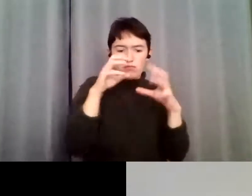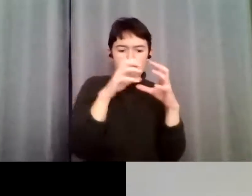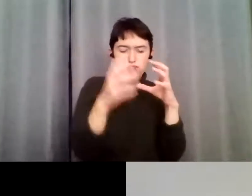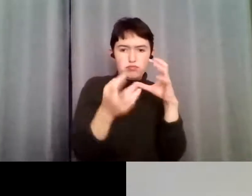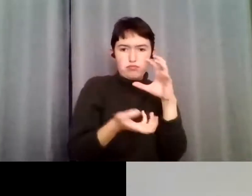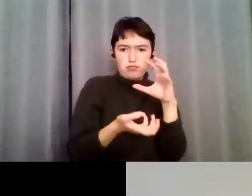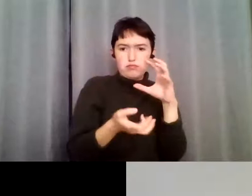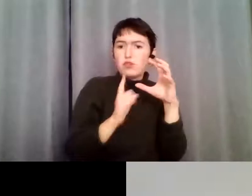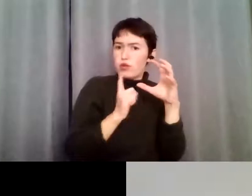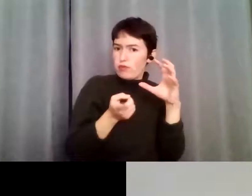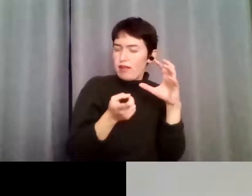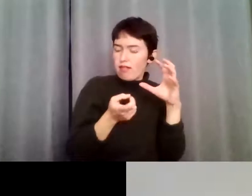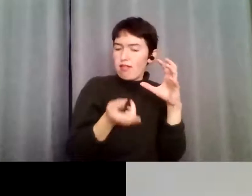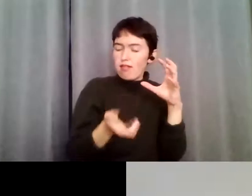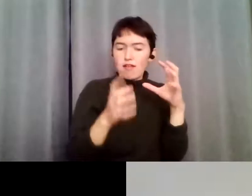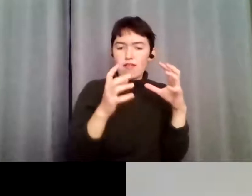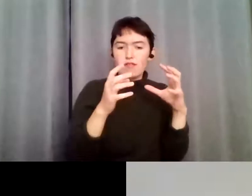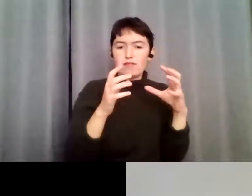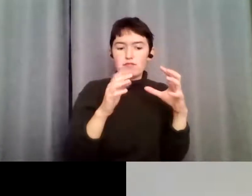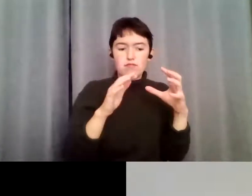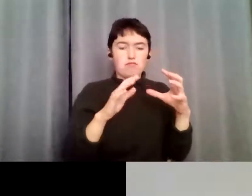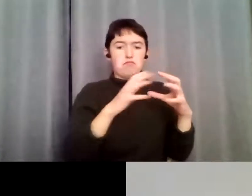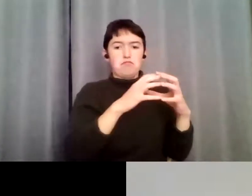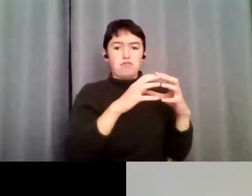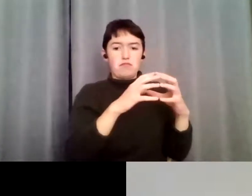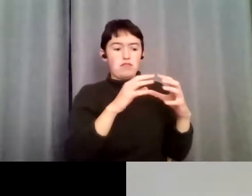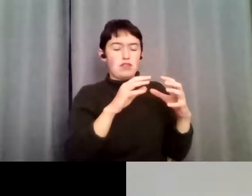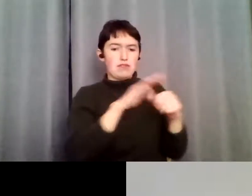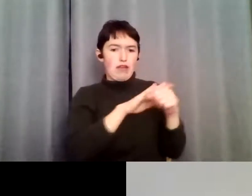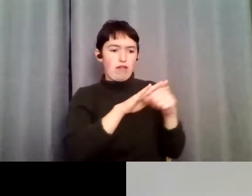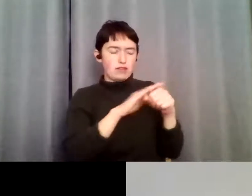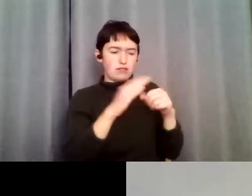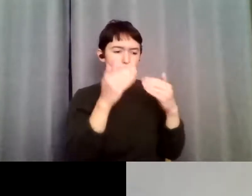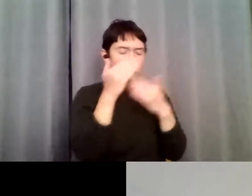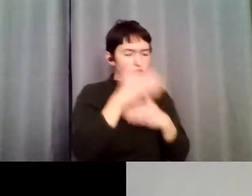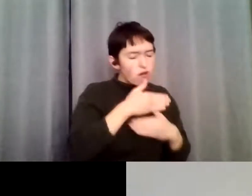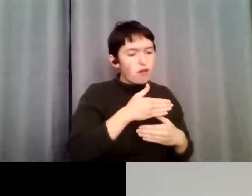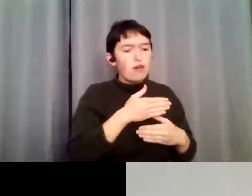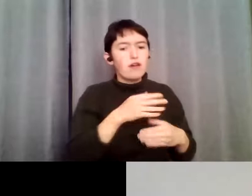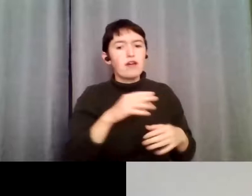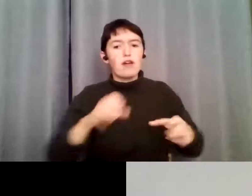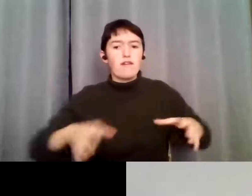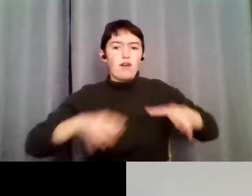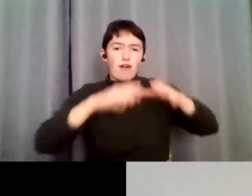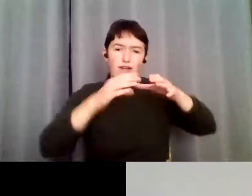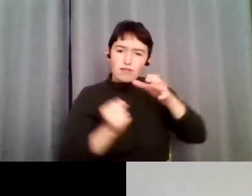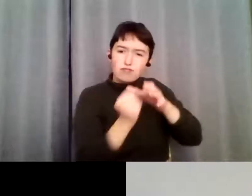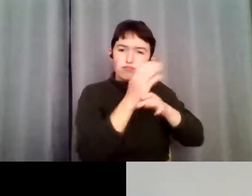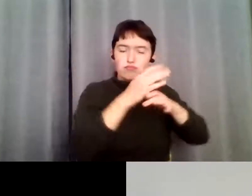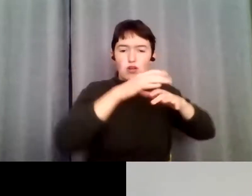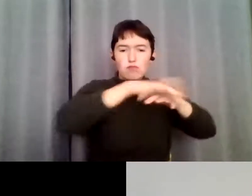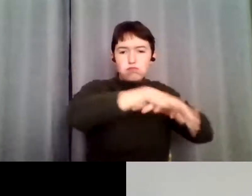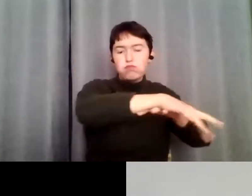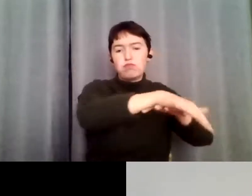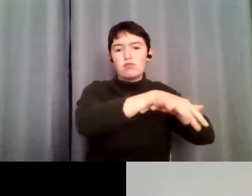and so those dark patches are dark volcanic rocks that form from volcanic eruptions